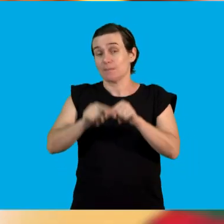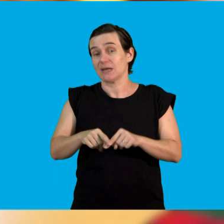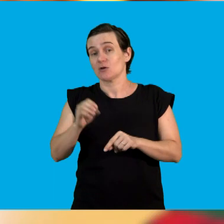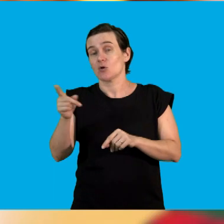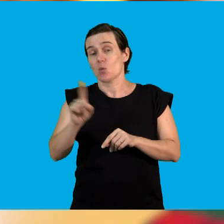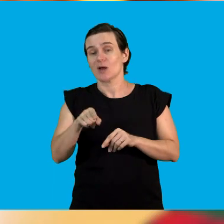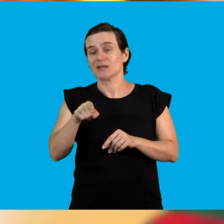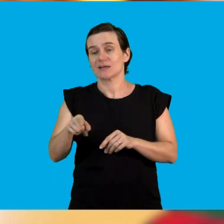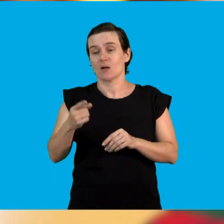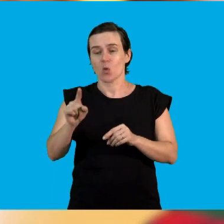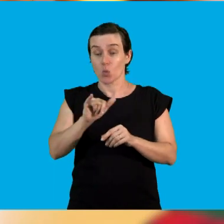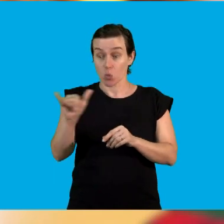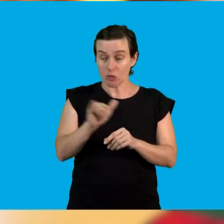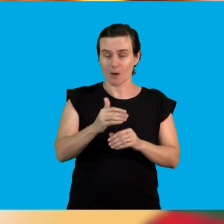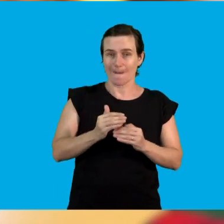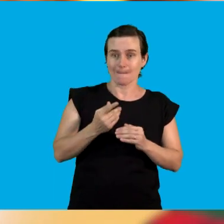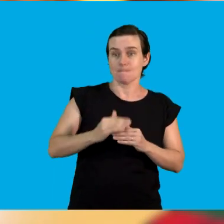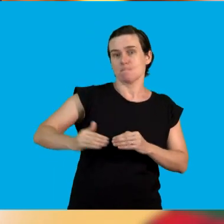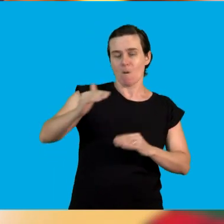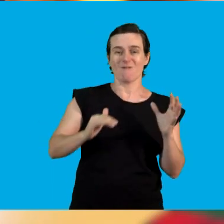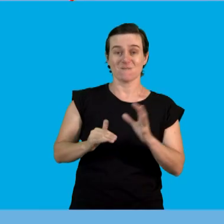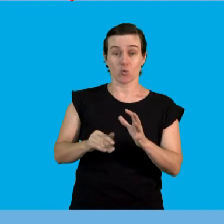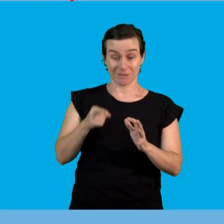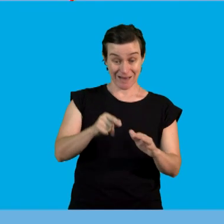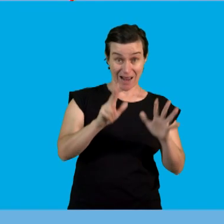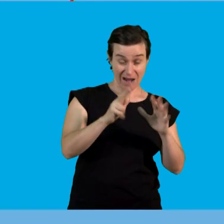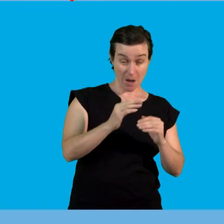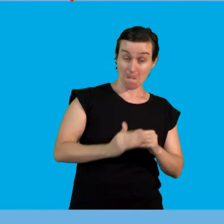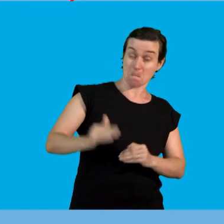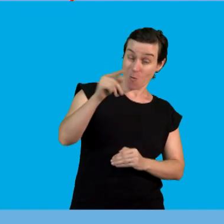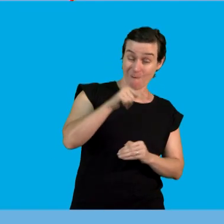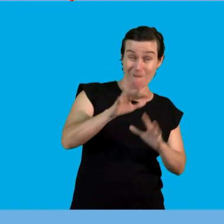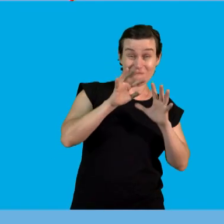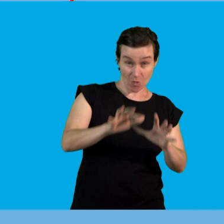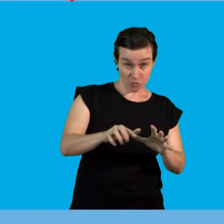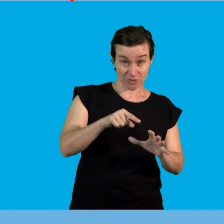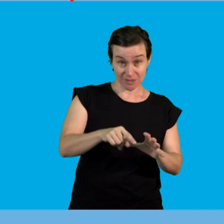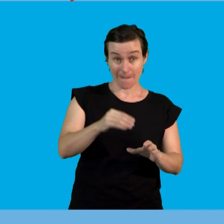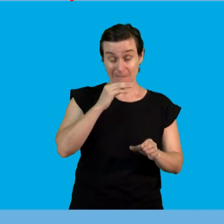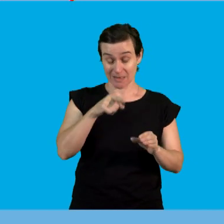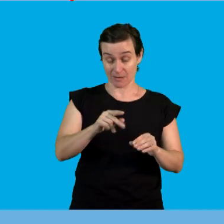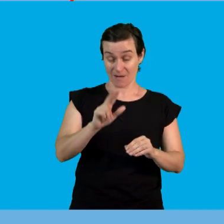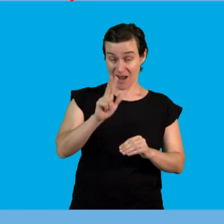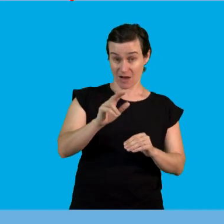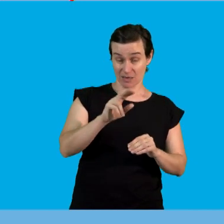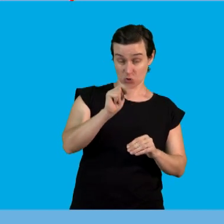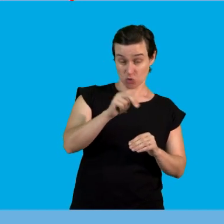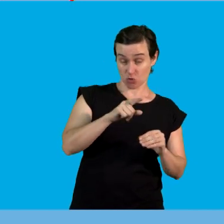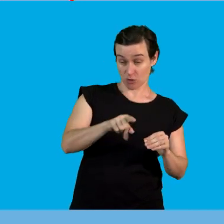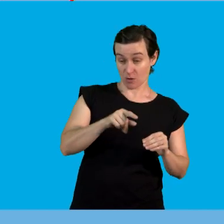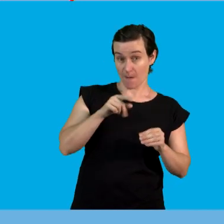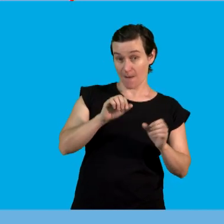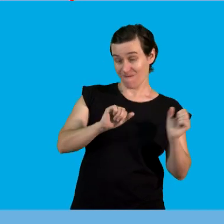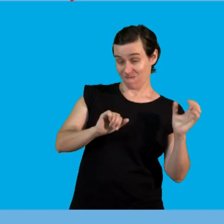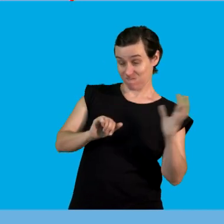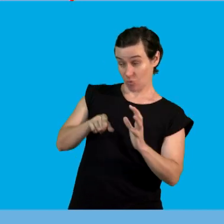be dependent on the bigger force. So because the bigger force in this case is 8 newtons and 8 newtons is going to the right, that